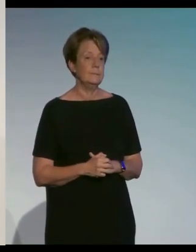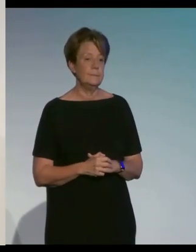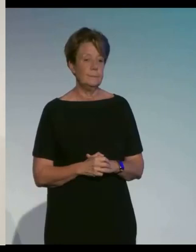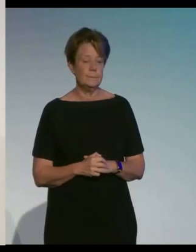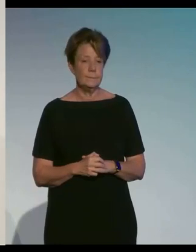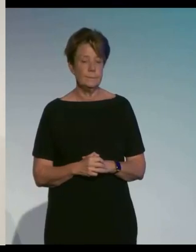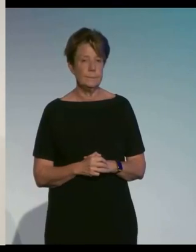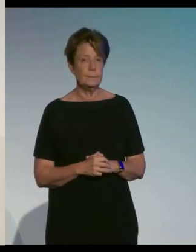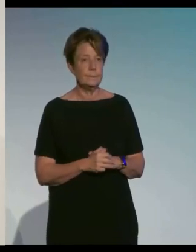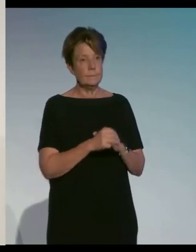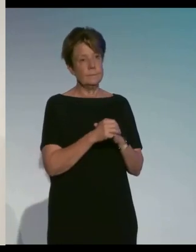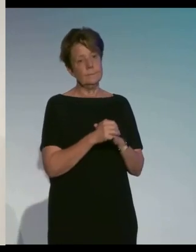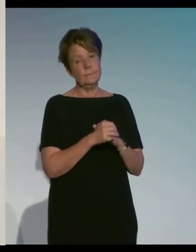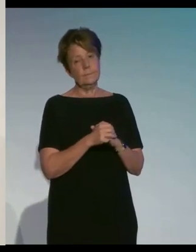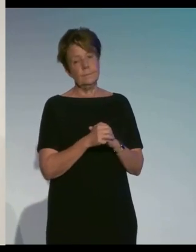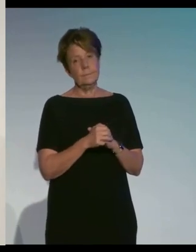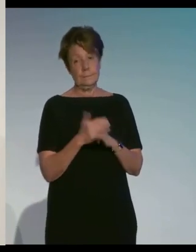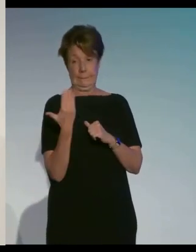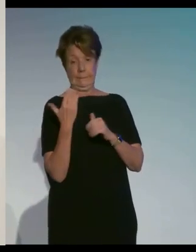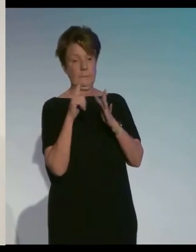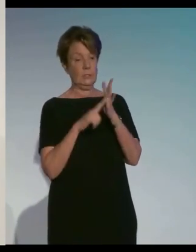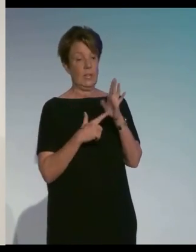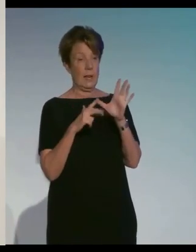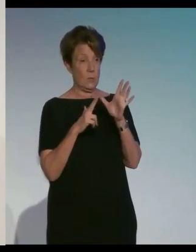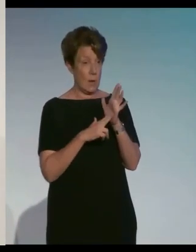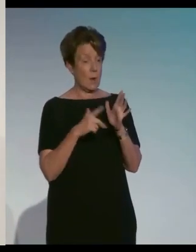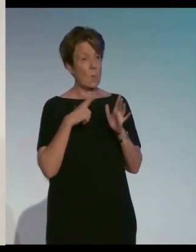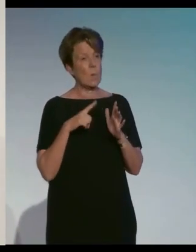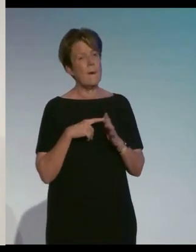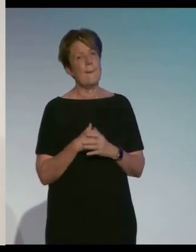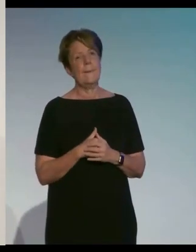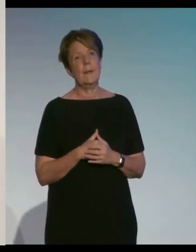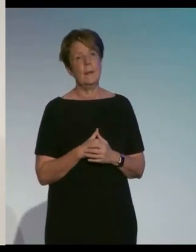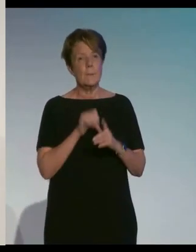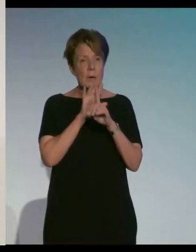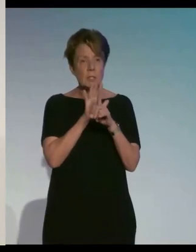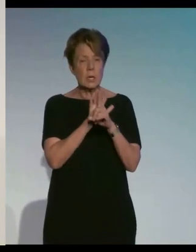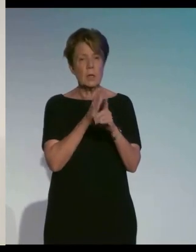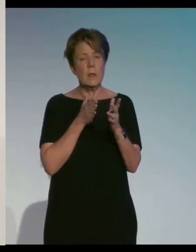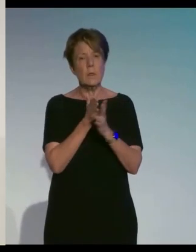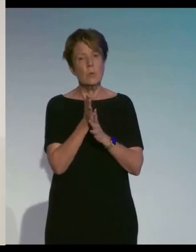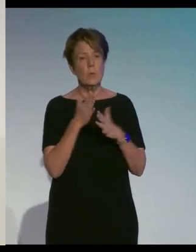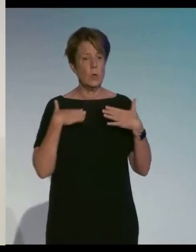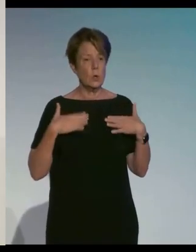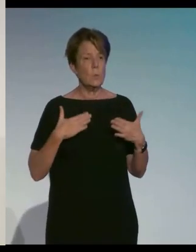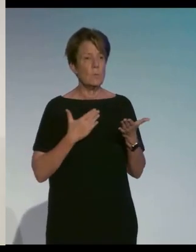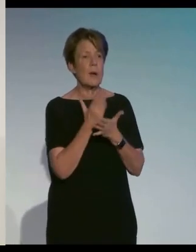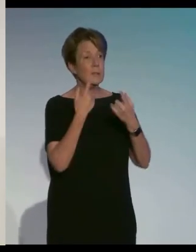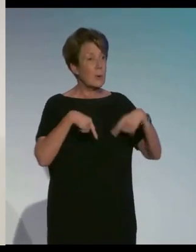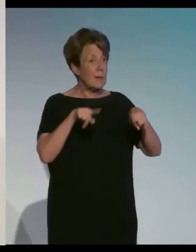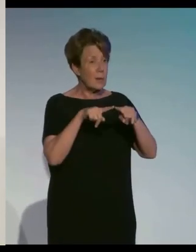just in January, due to pressure from the through the UPR at the Human Rights